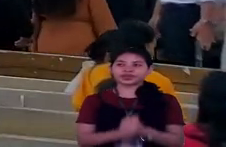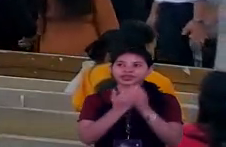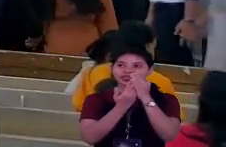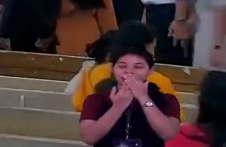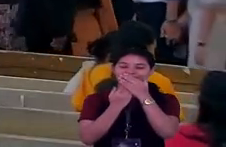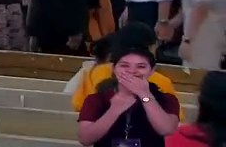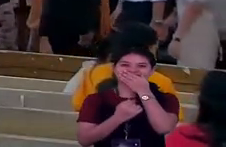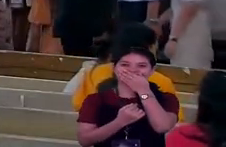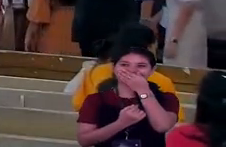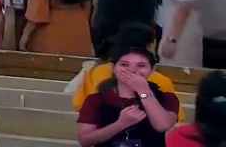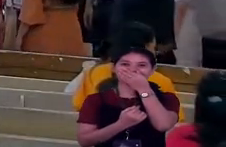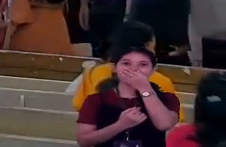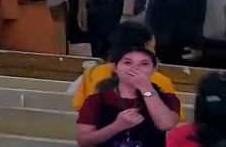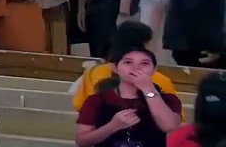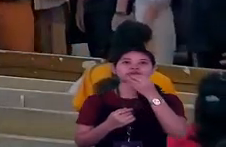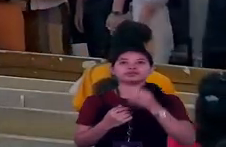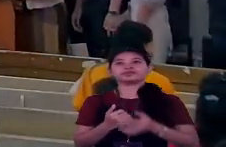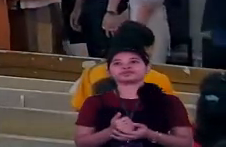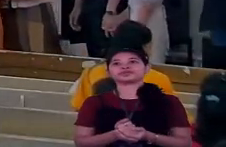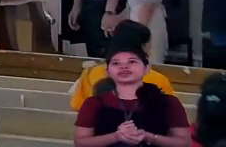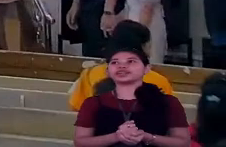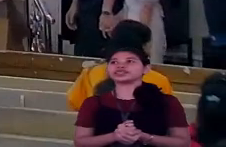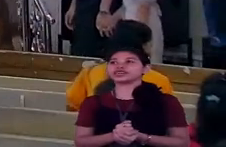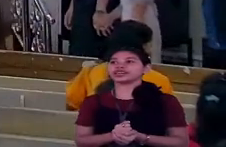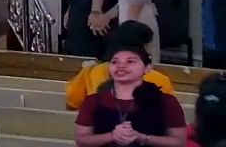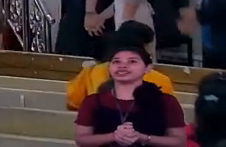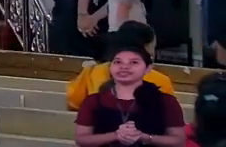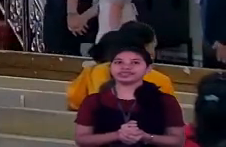give them the mics here in the front.